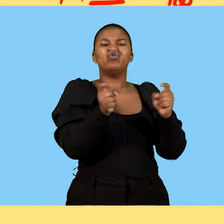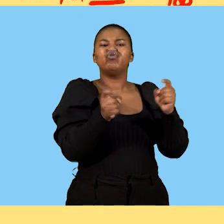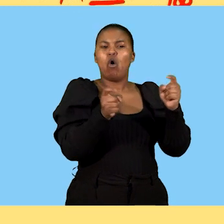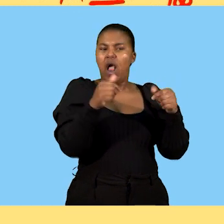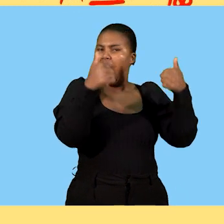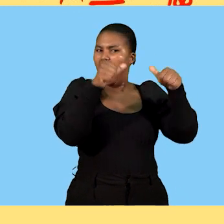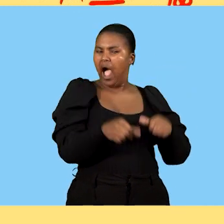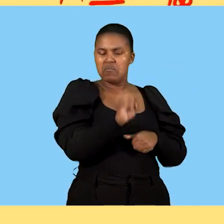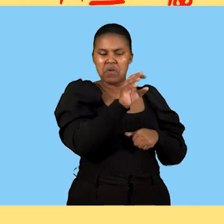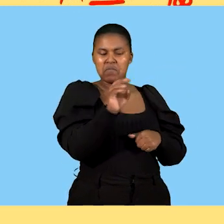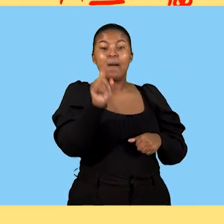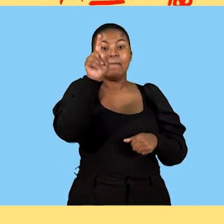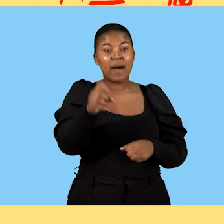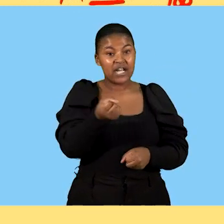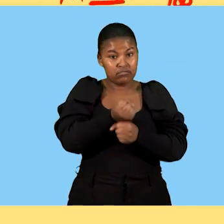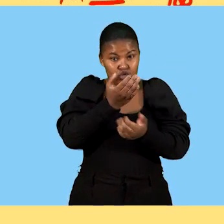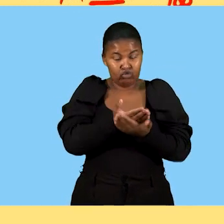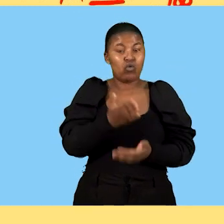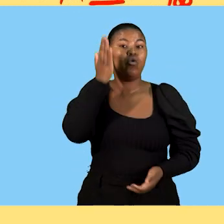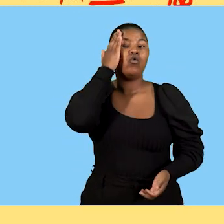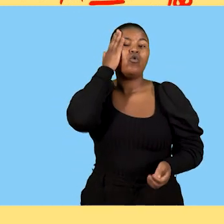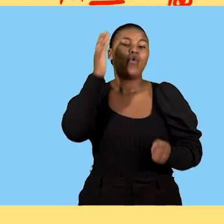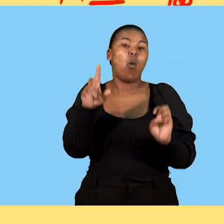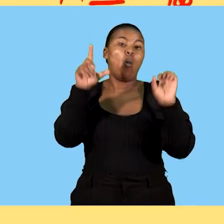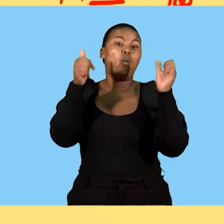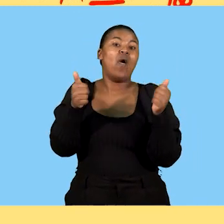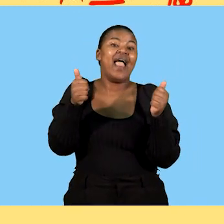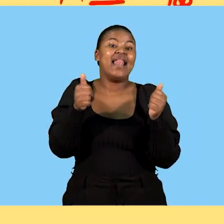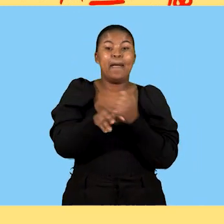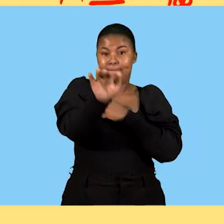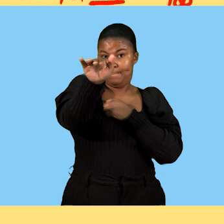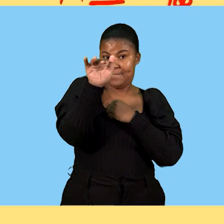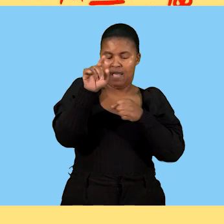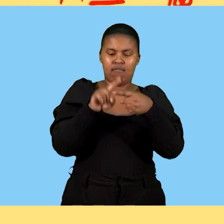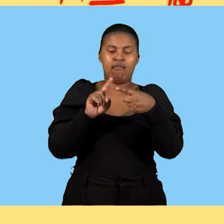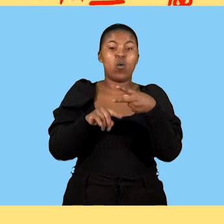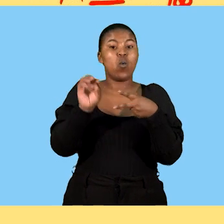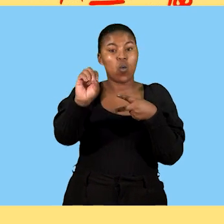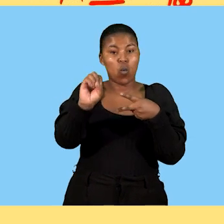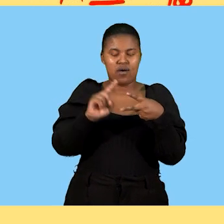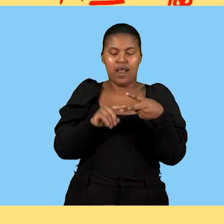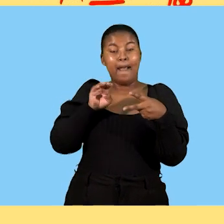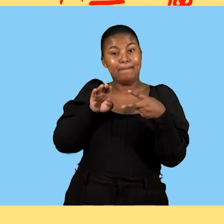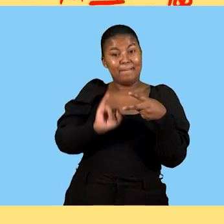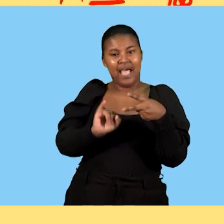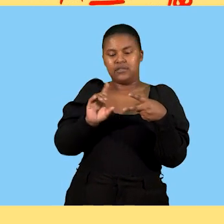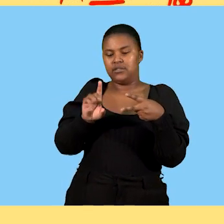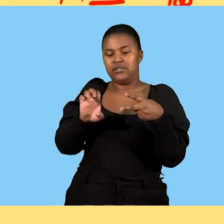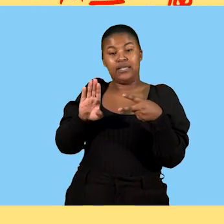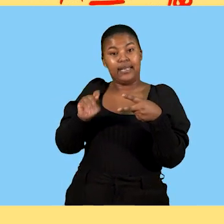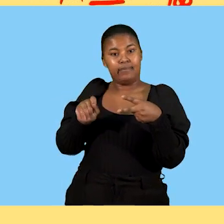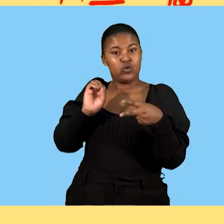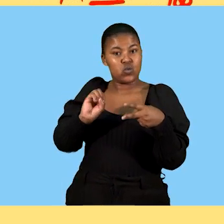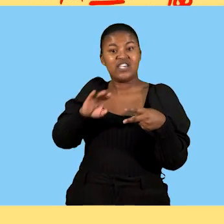then important that you know how to post to the bad debts as well as the bank account, because remember here we have bank and bad